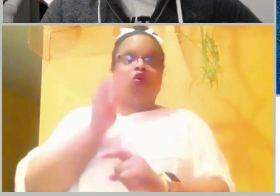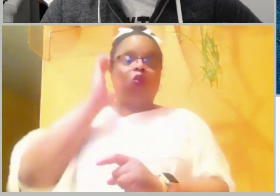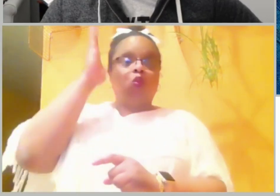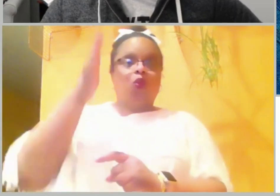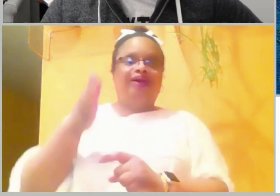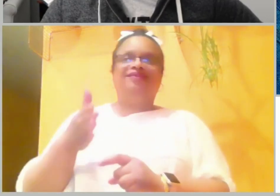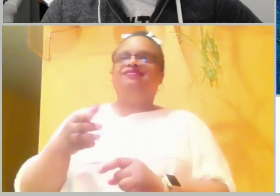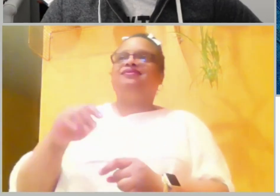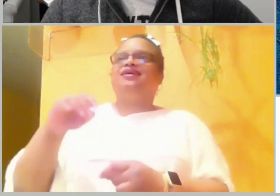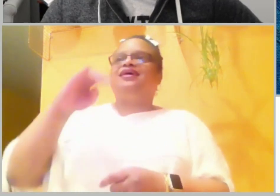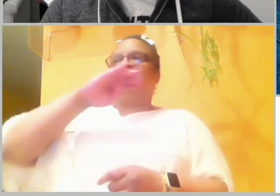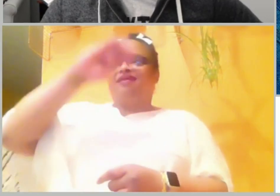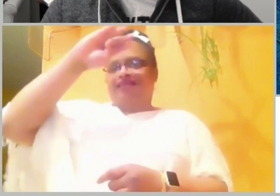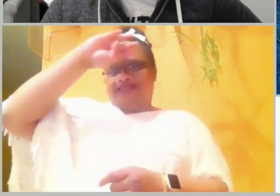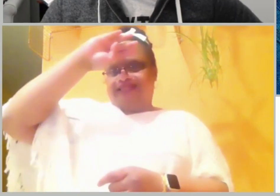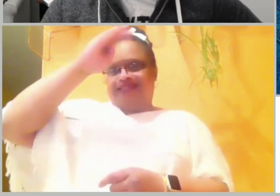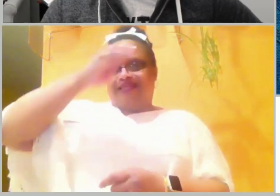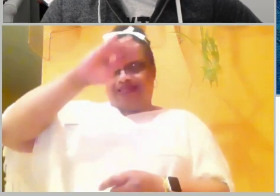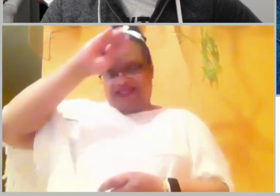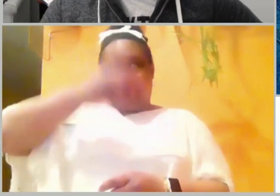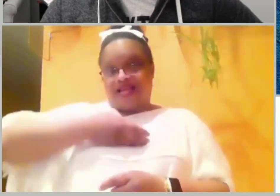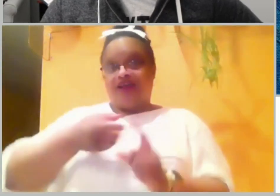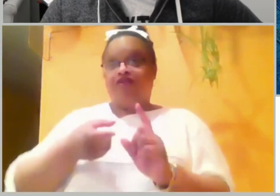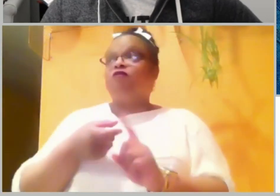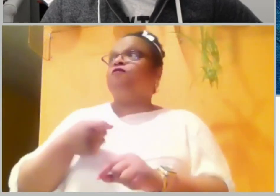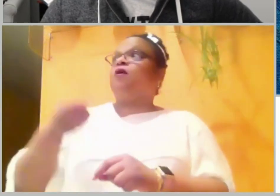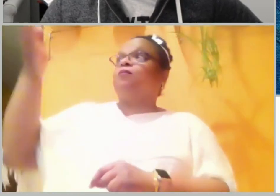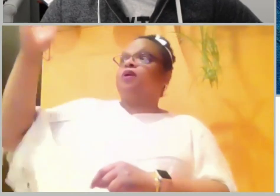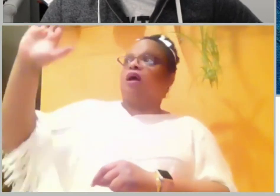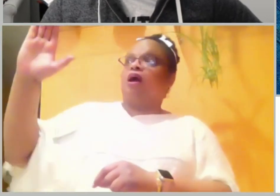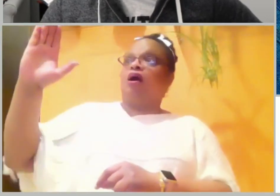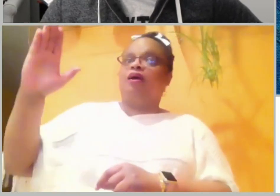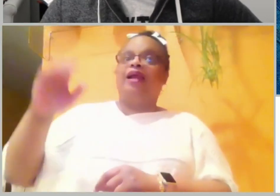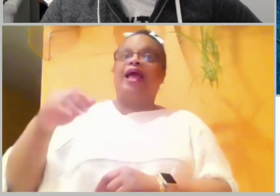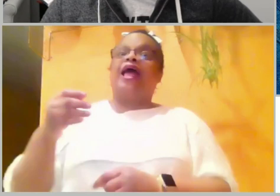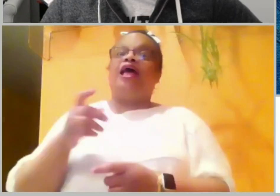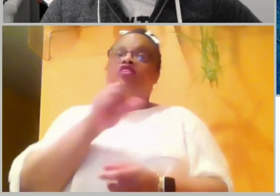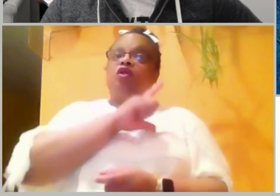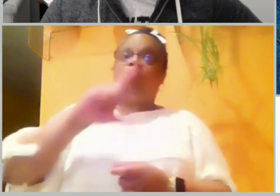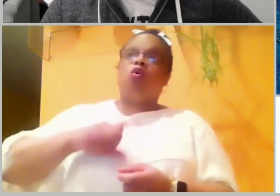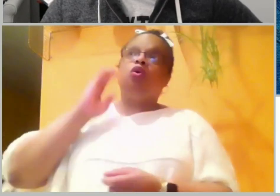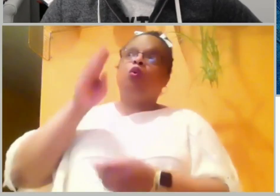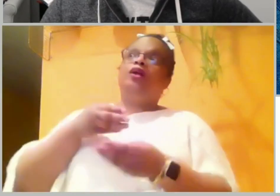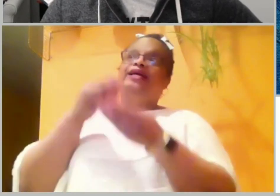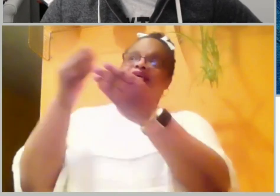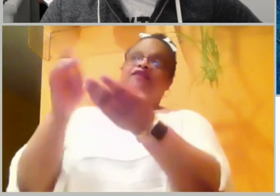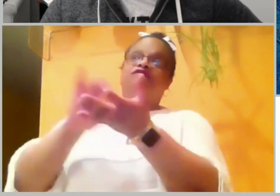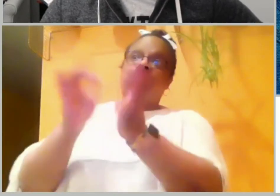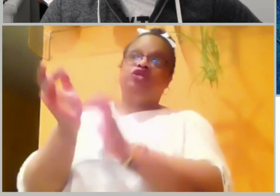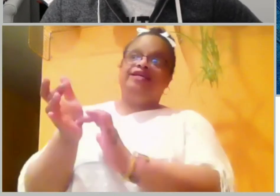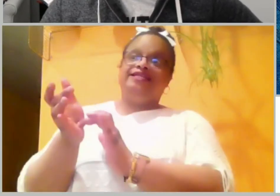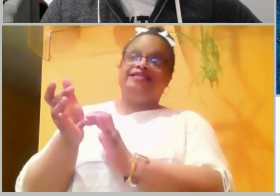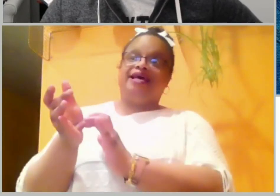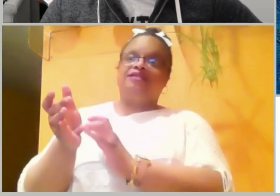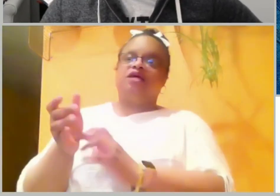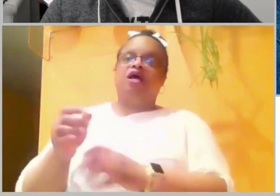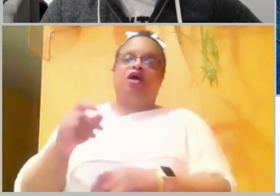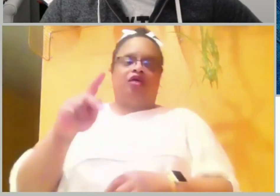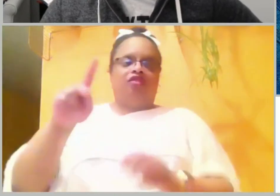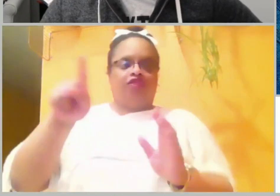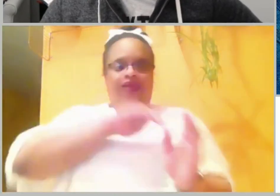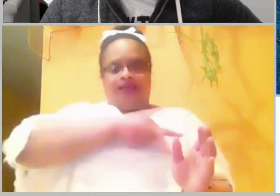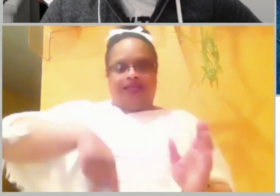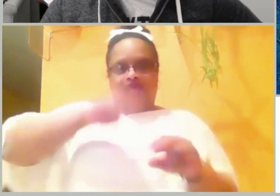give to him the throne of his father David, and he will reign over the house of Jacob forever. And of his kingdom,